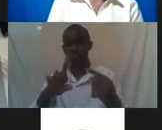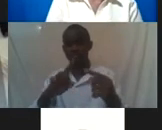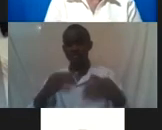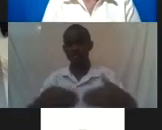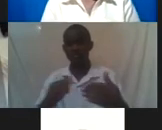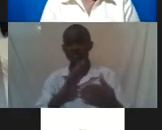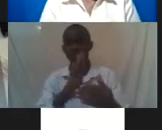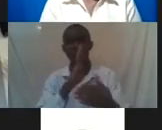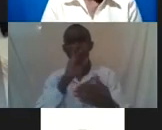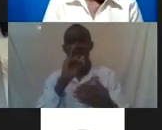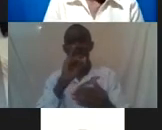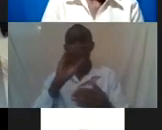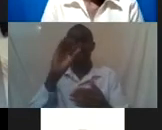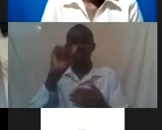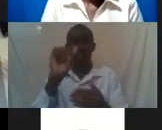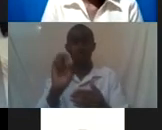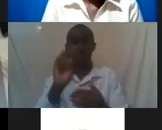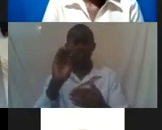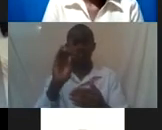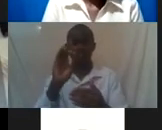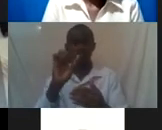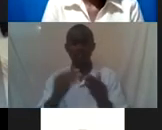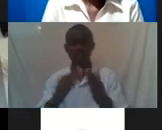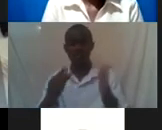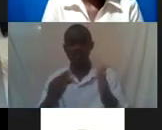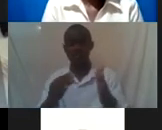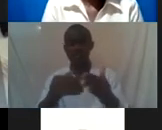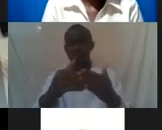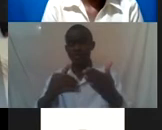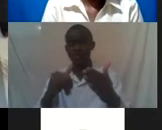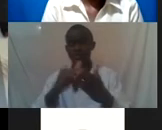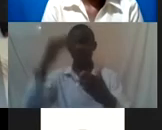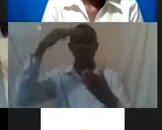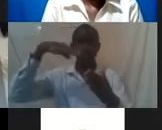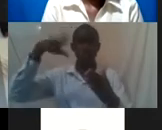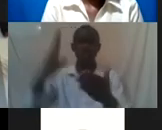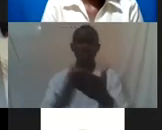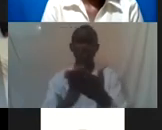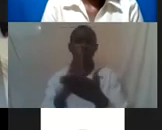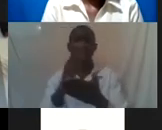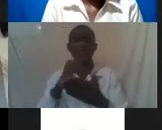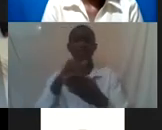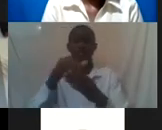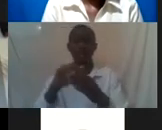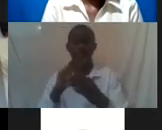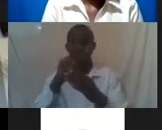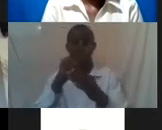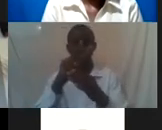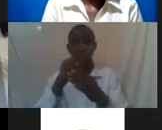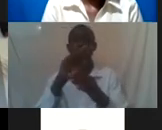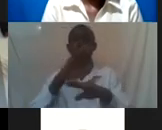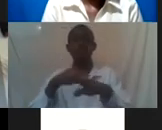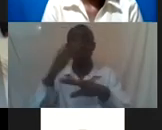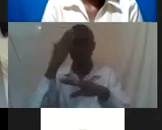those accounts have been approved by Parliament. This, in my view, is good, because in the past we have suffered